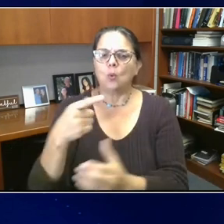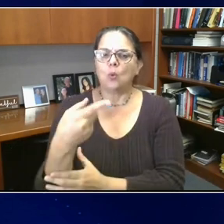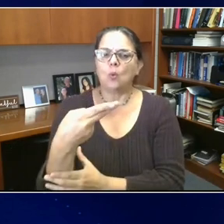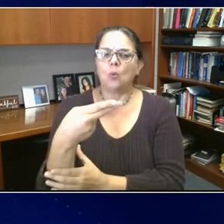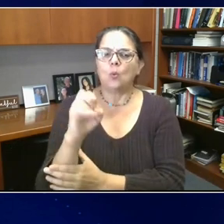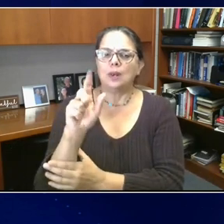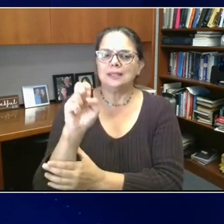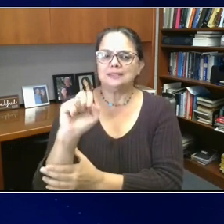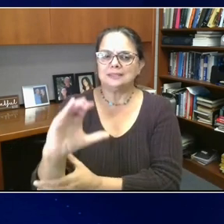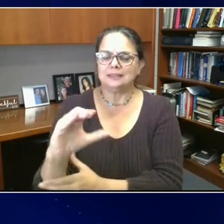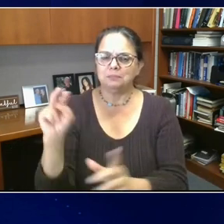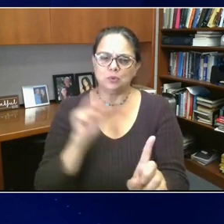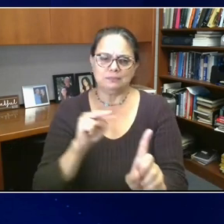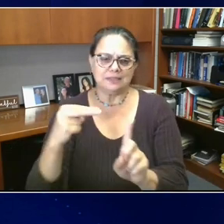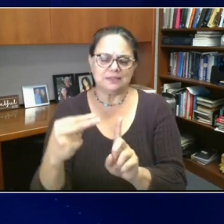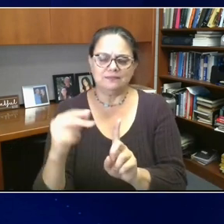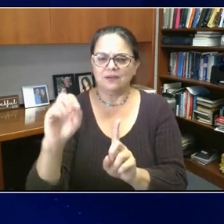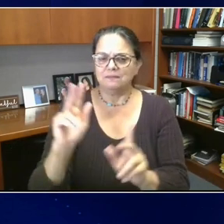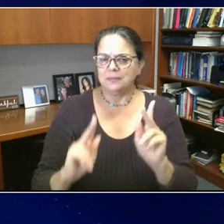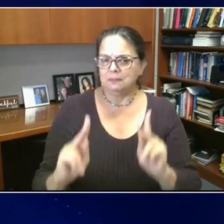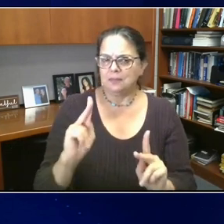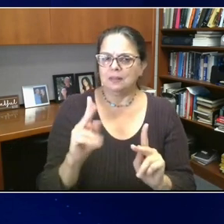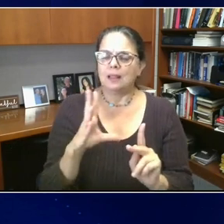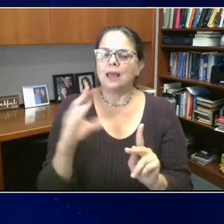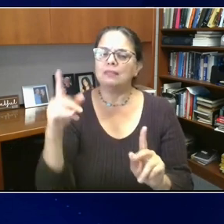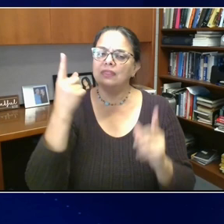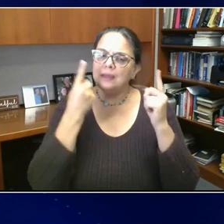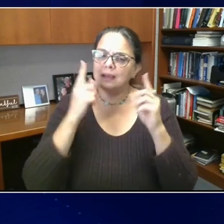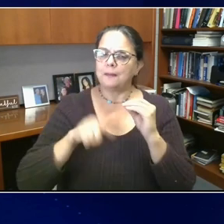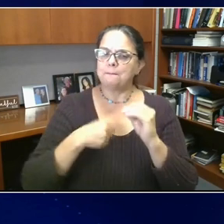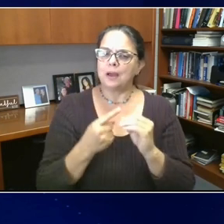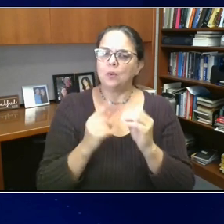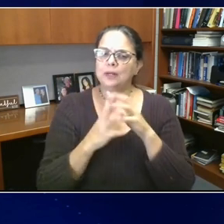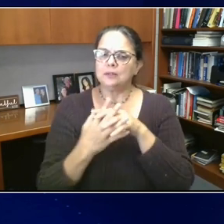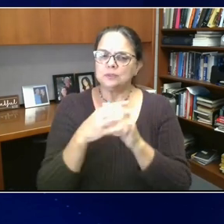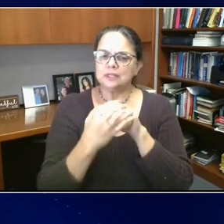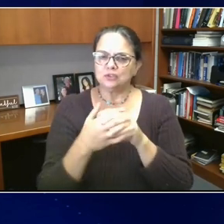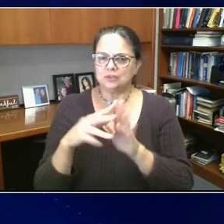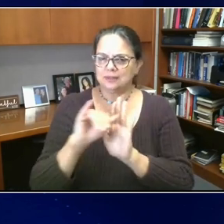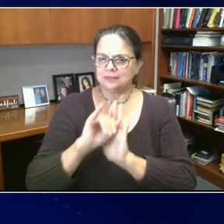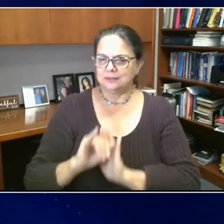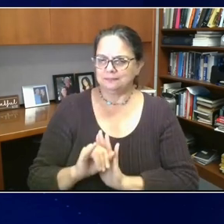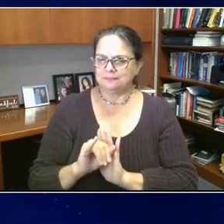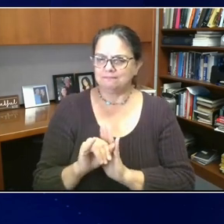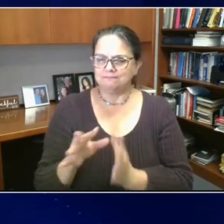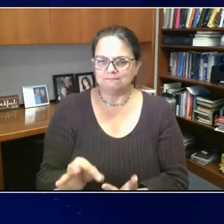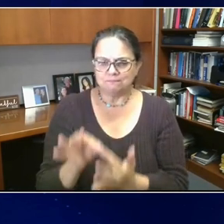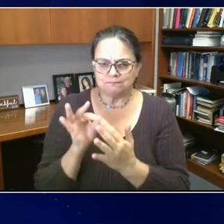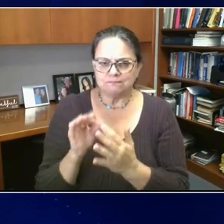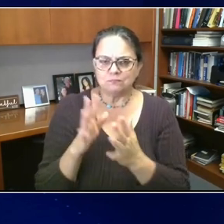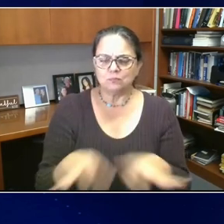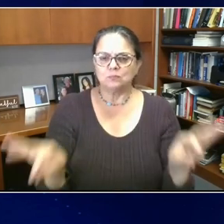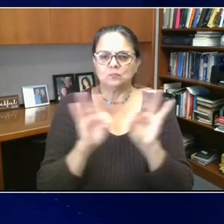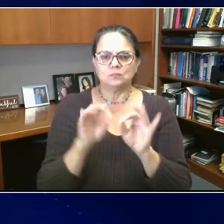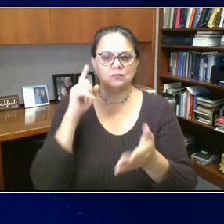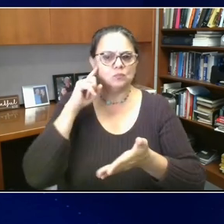We need to employ a holistic perspective of people and consider their intersectional